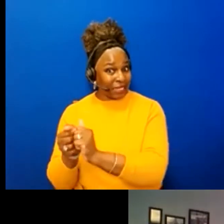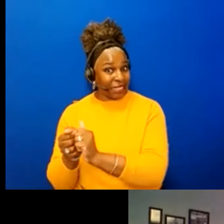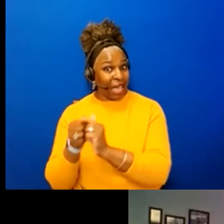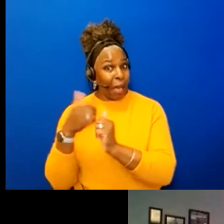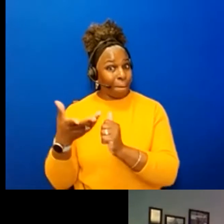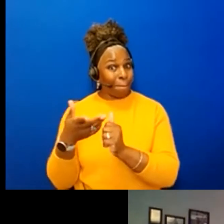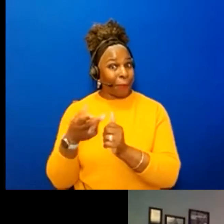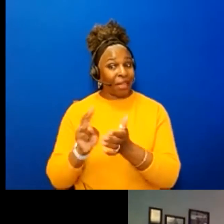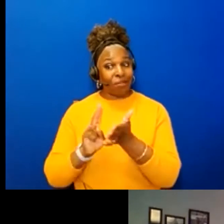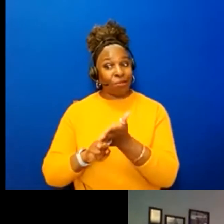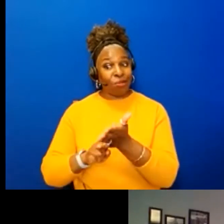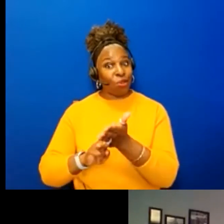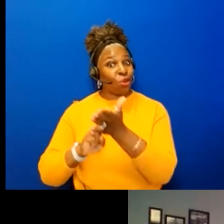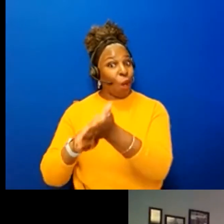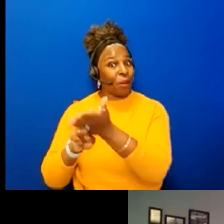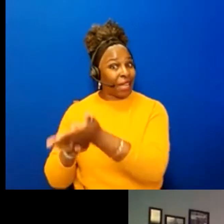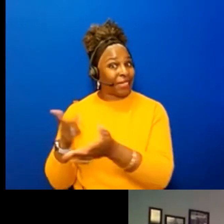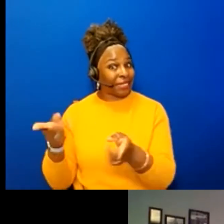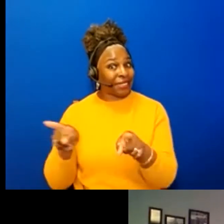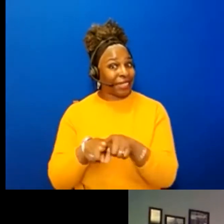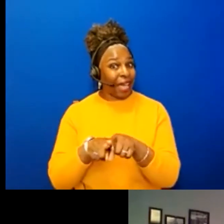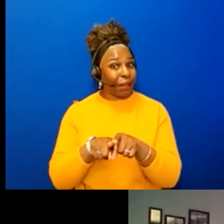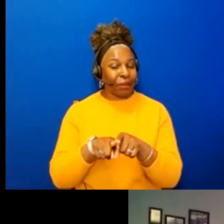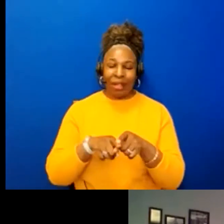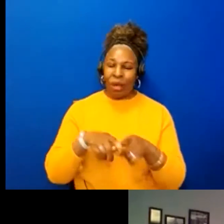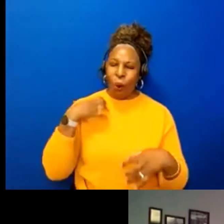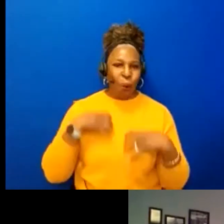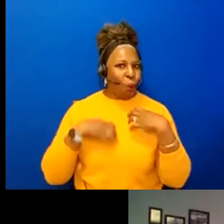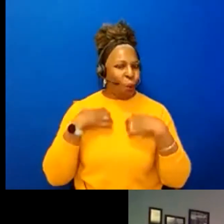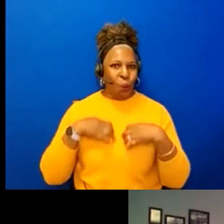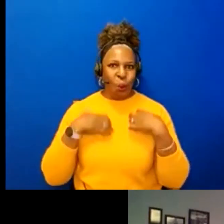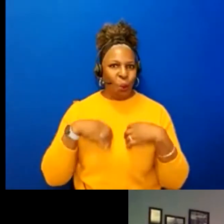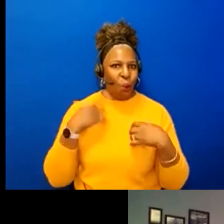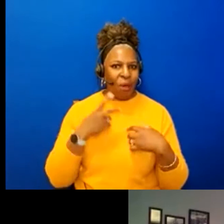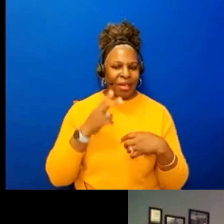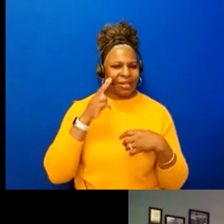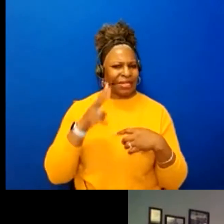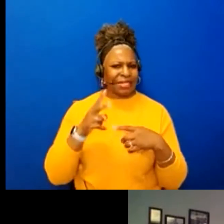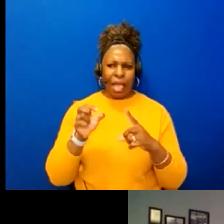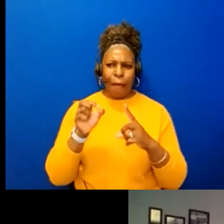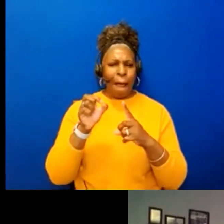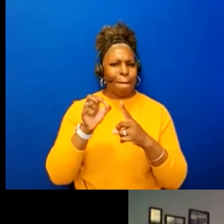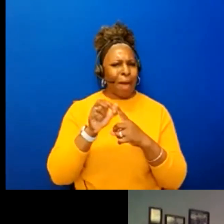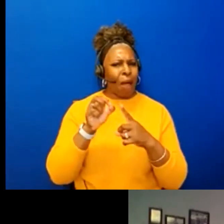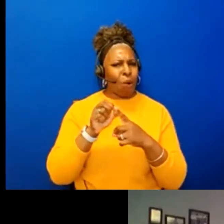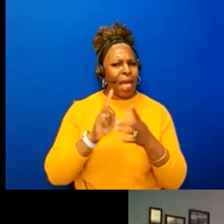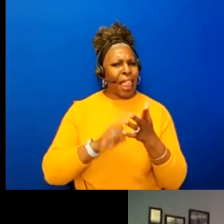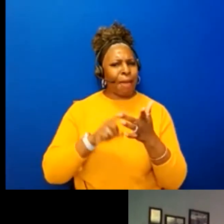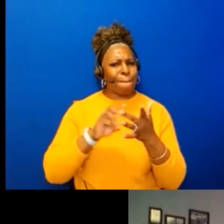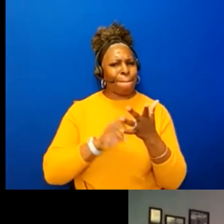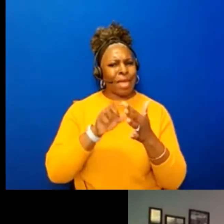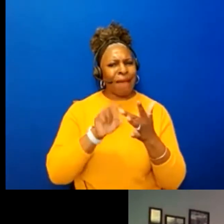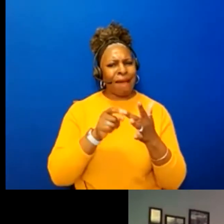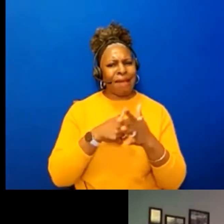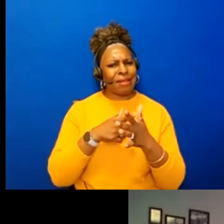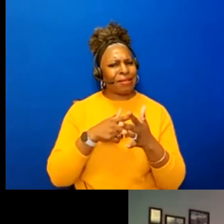either way, it's incredible to be nominated, and just incredible, Selena, to see para athletes up there in those sorts of lights. So